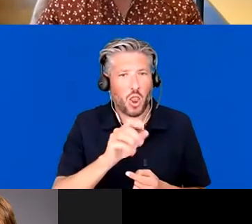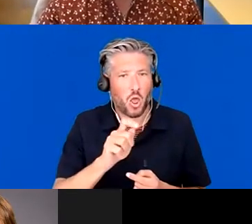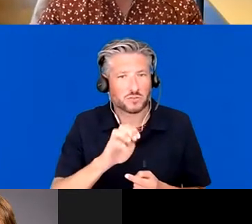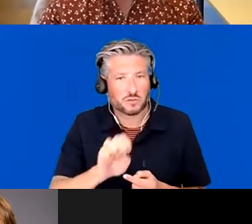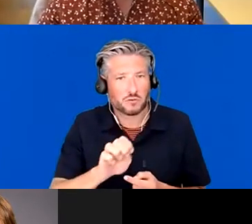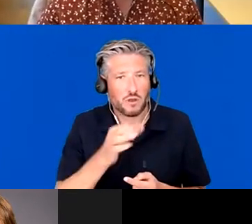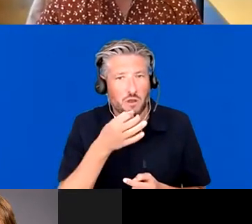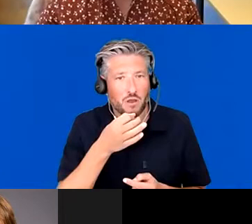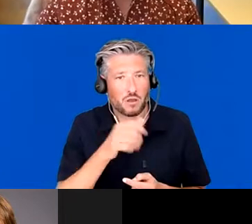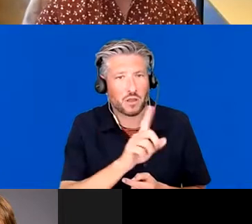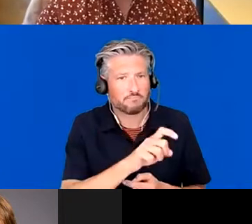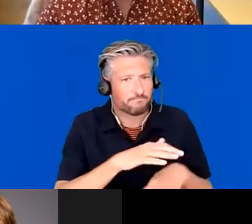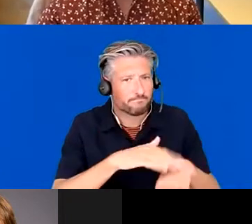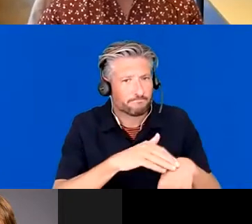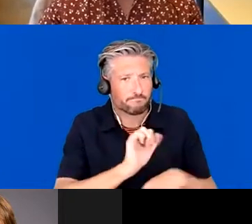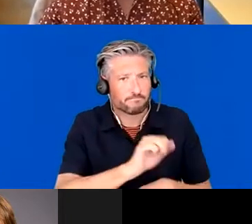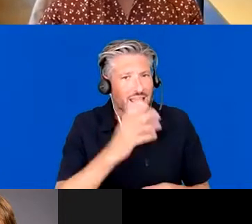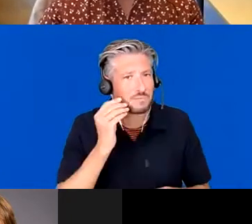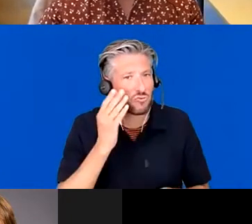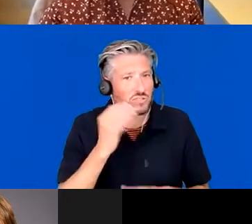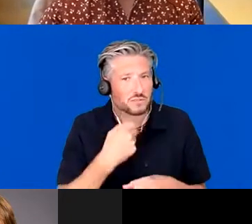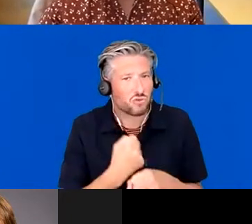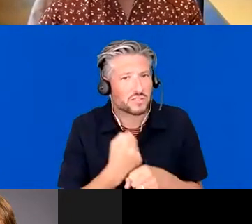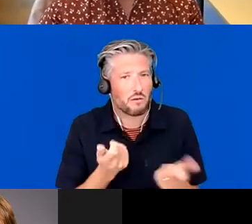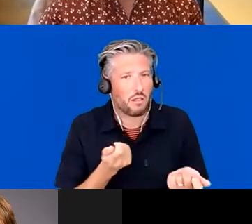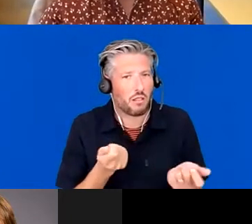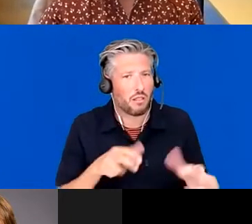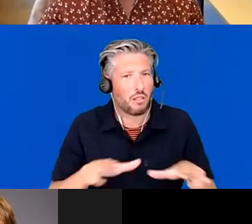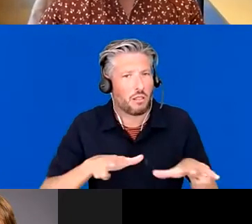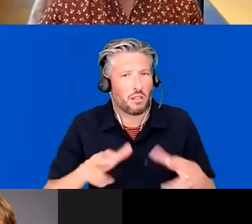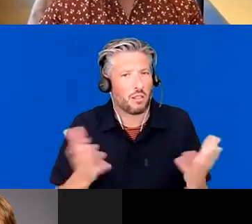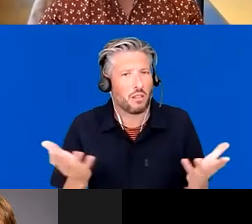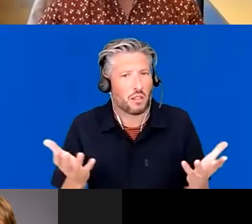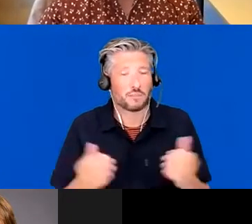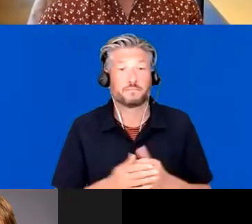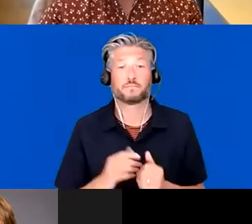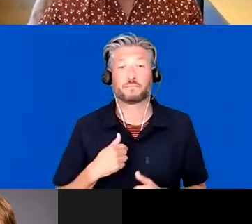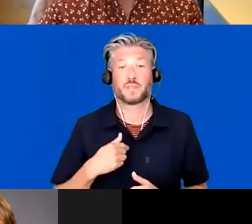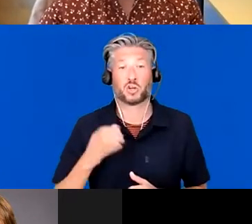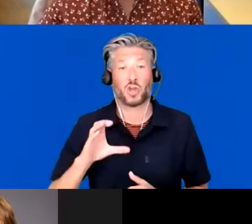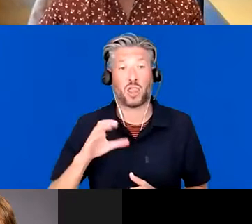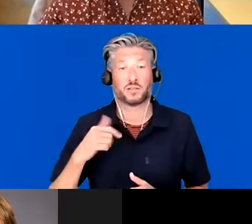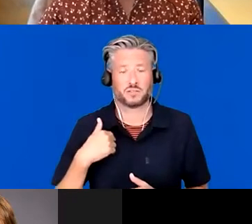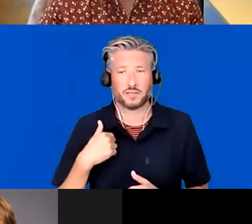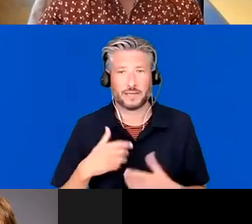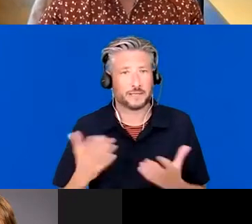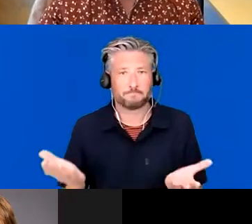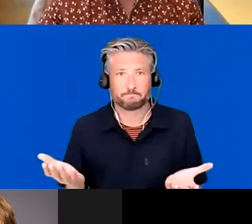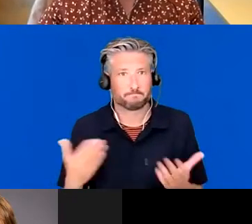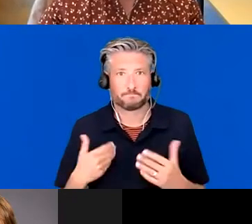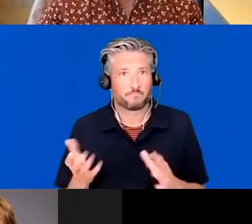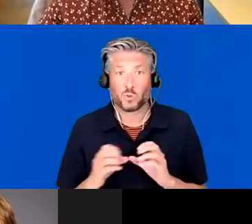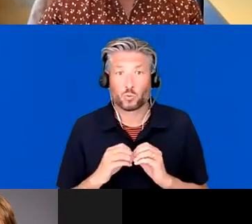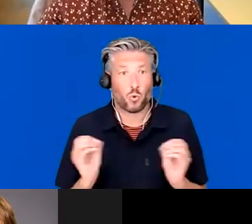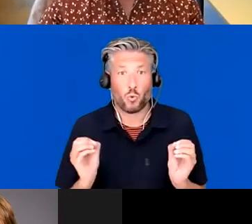conference? I think the main thing is that I didn't have any support, and I would say, as I think others have said, but I lost my connection, of